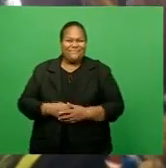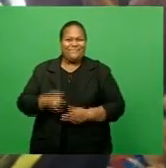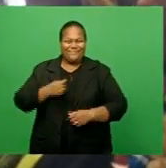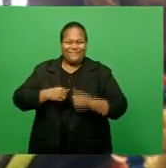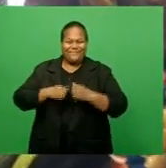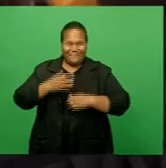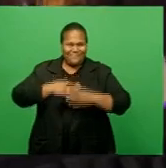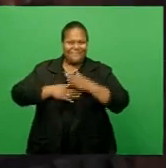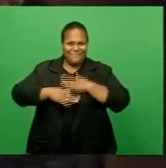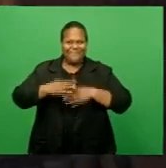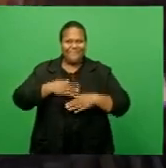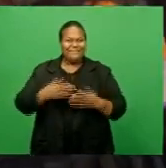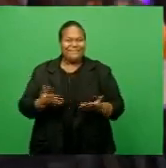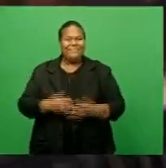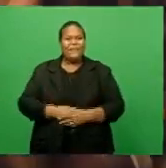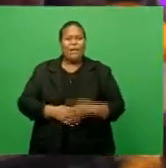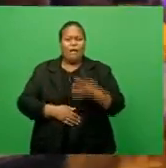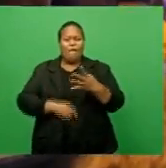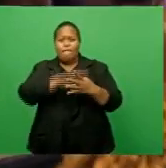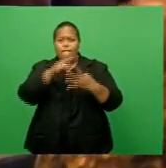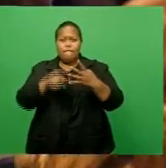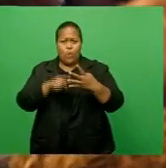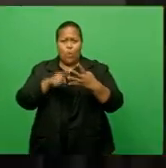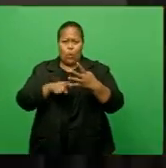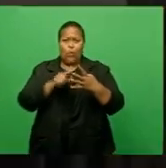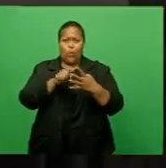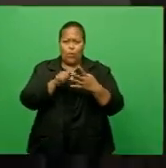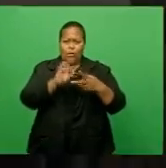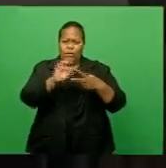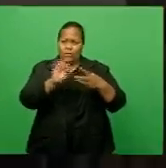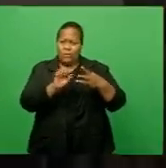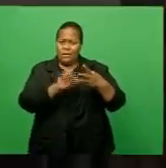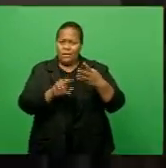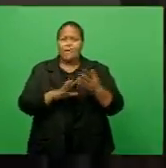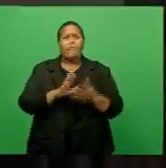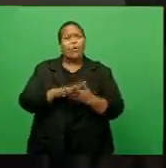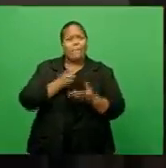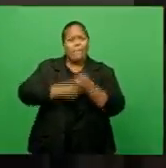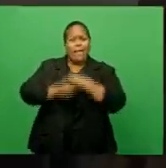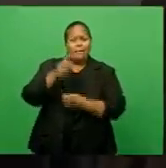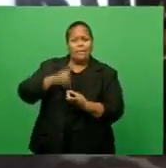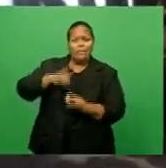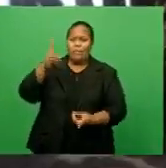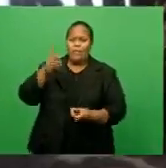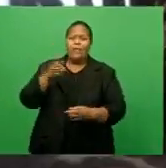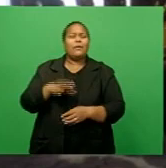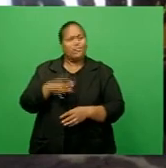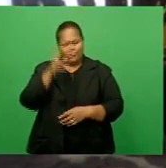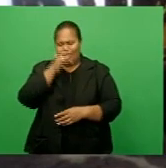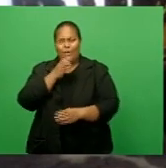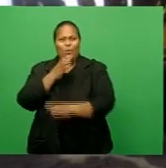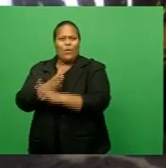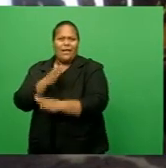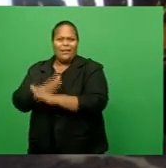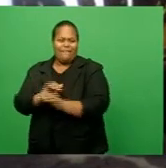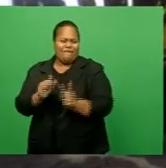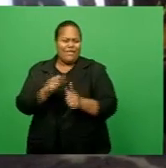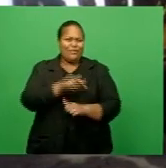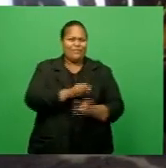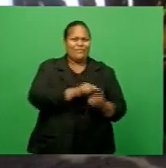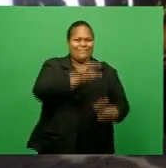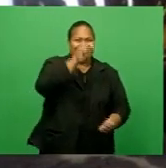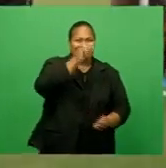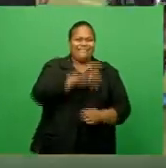program is made up of 4 components and is designed for the employment market in Fiji. Philippe Naikaso,